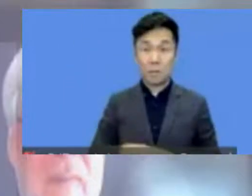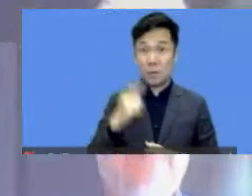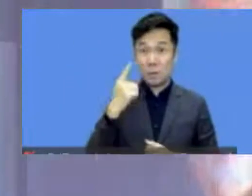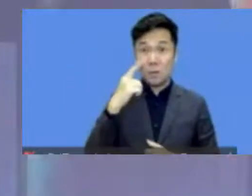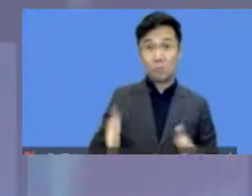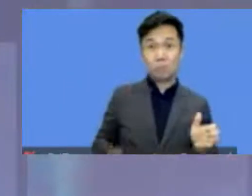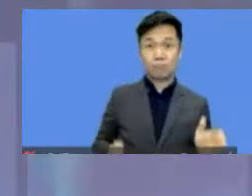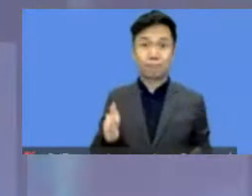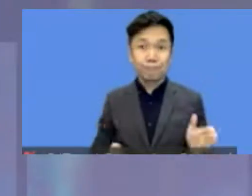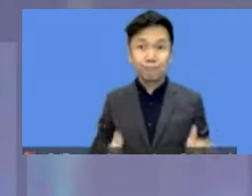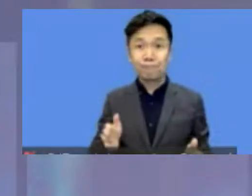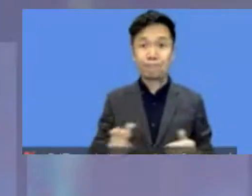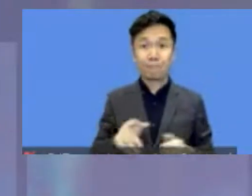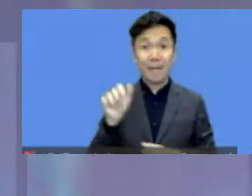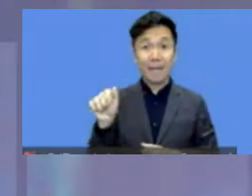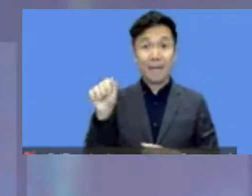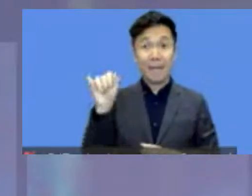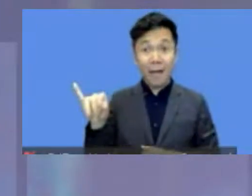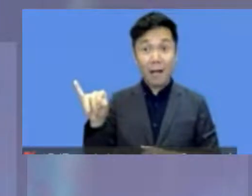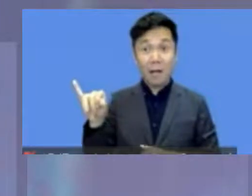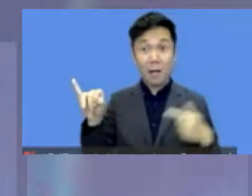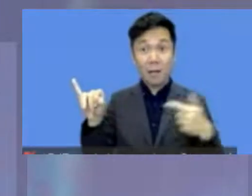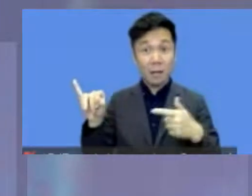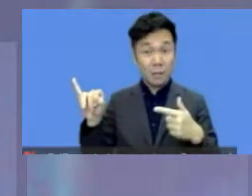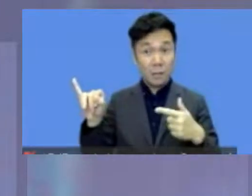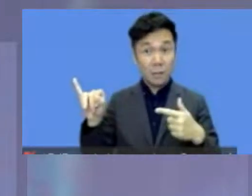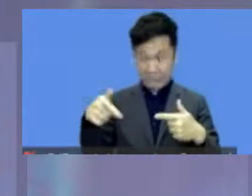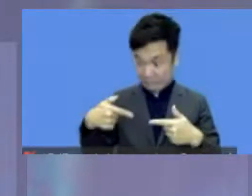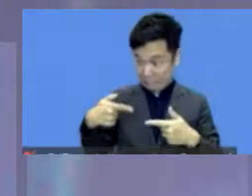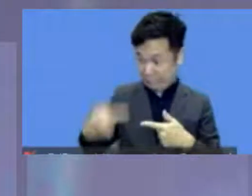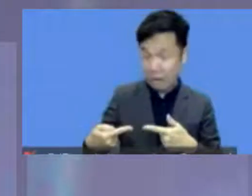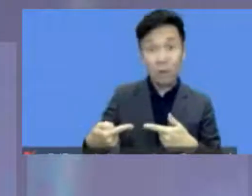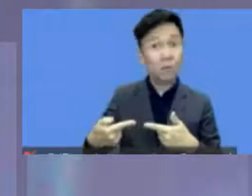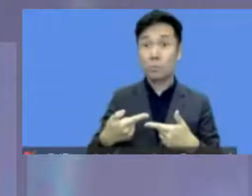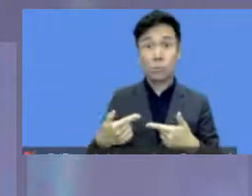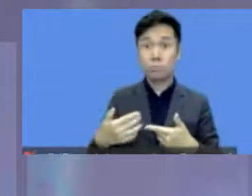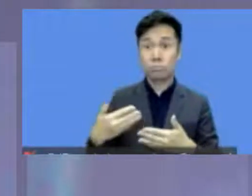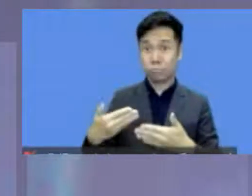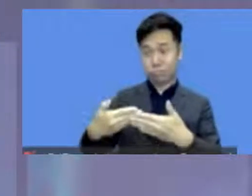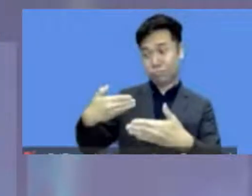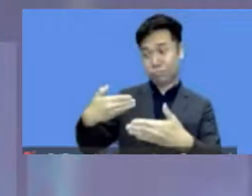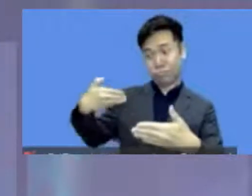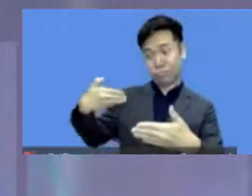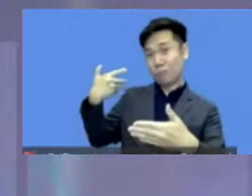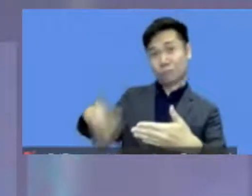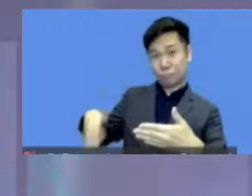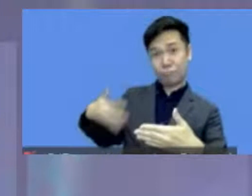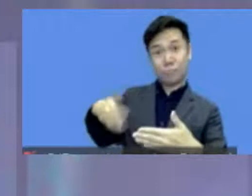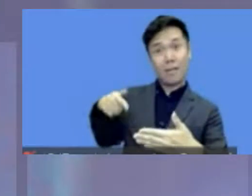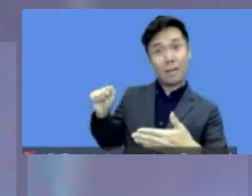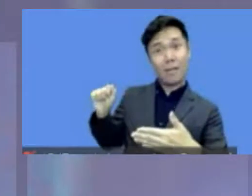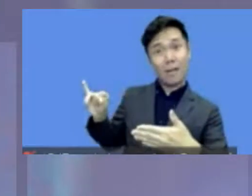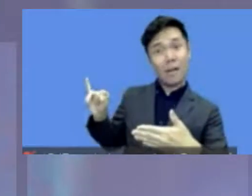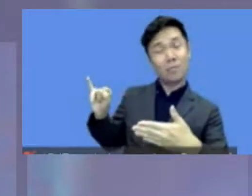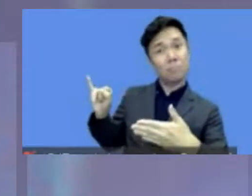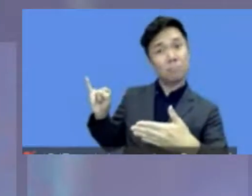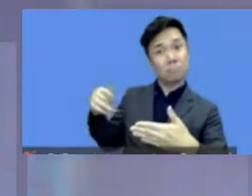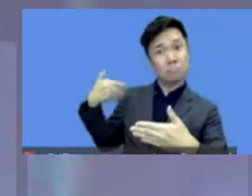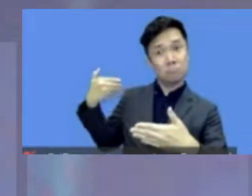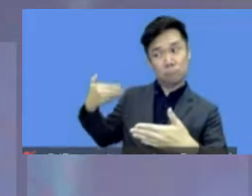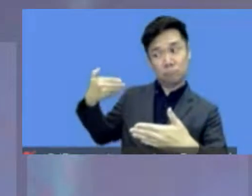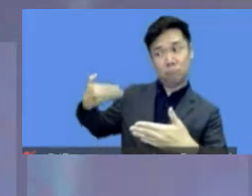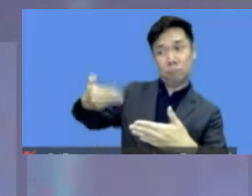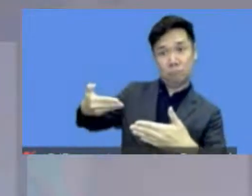and AI is not something new. It's been here for a while now. So if we look at